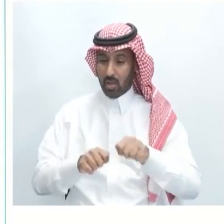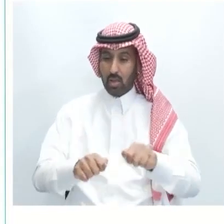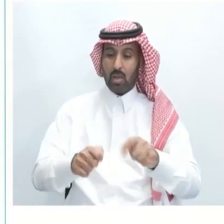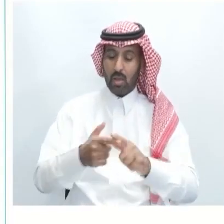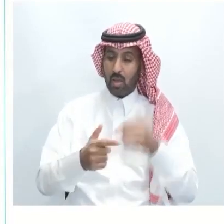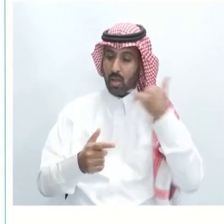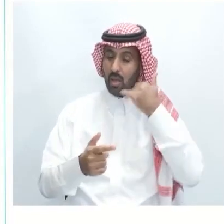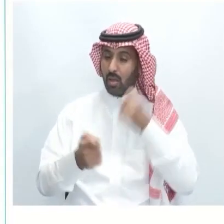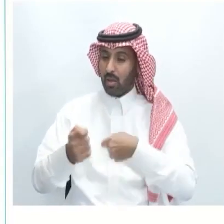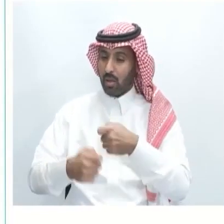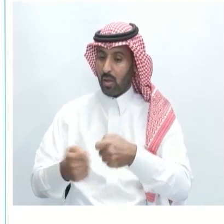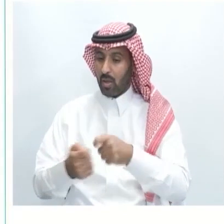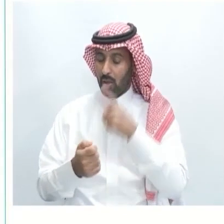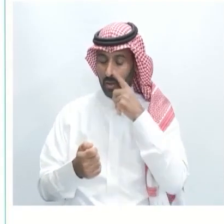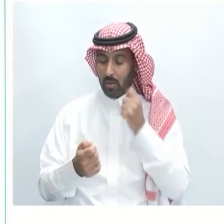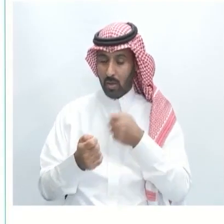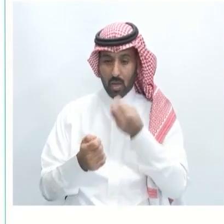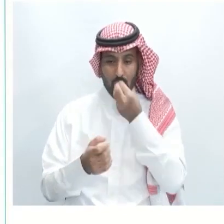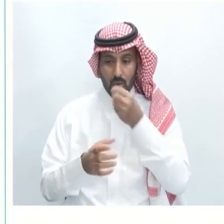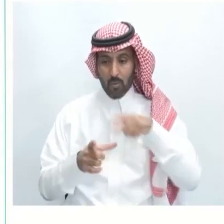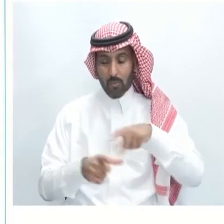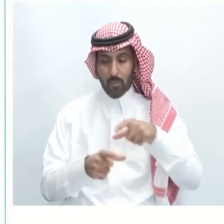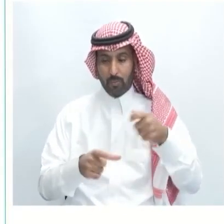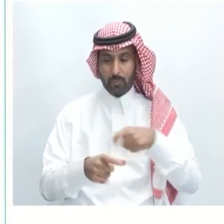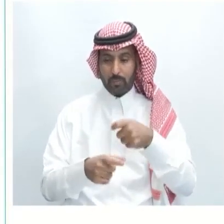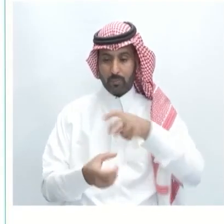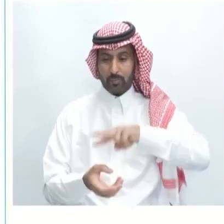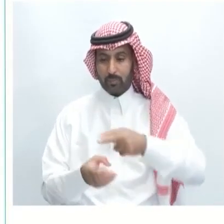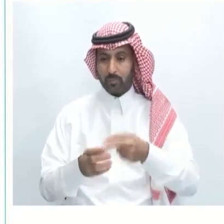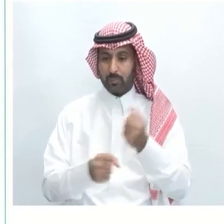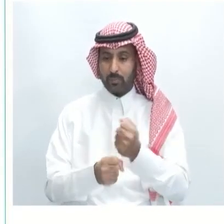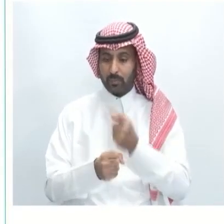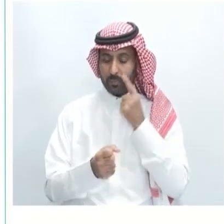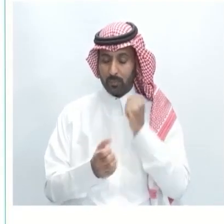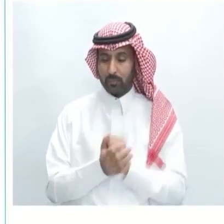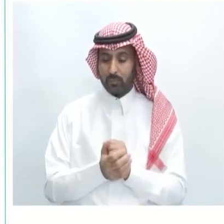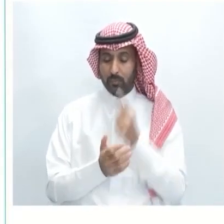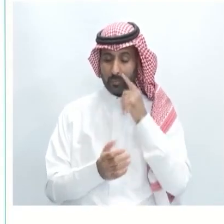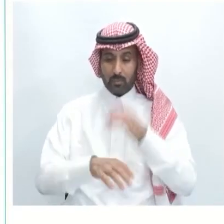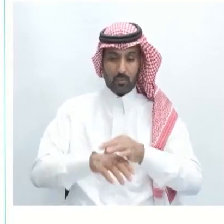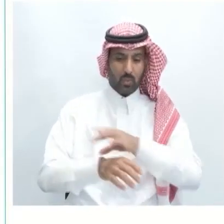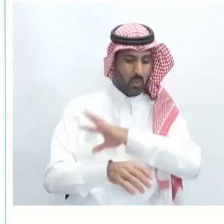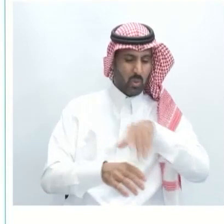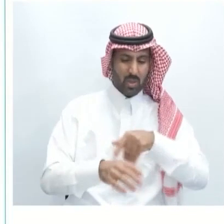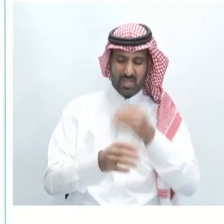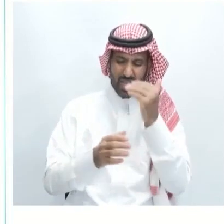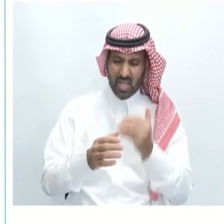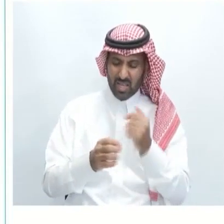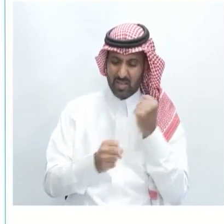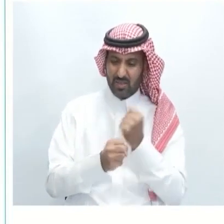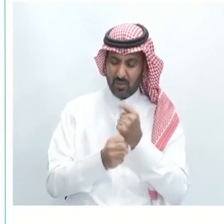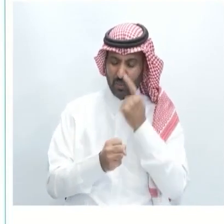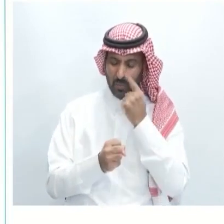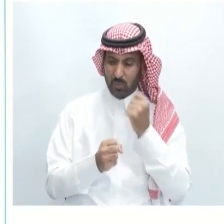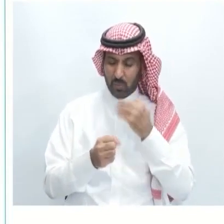at 32%, and fast food preparation workers at 34%. People with these jobs cited the